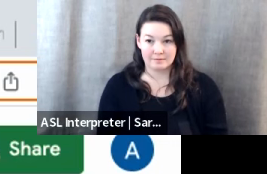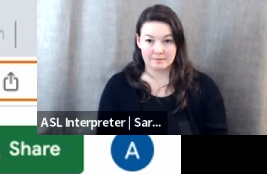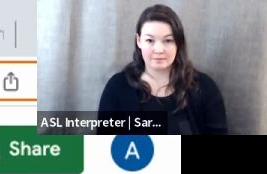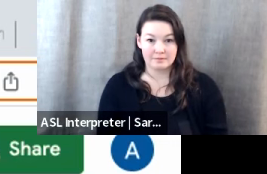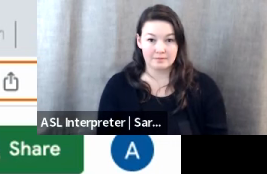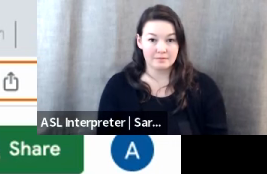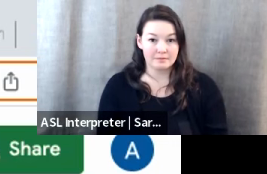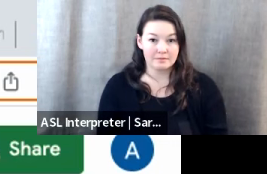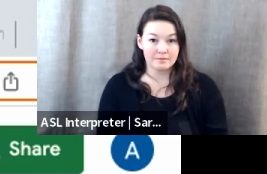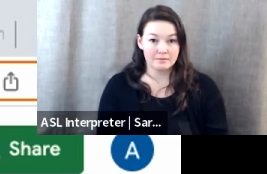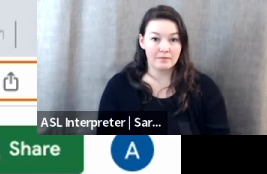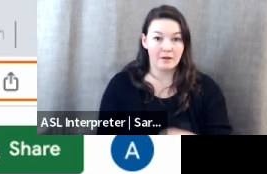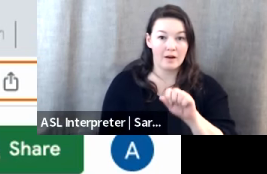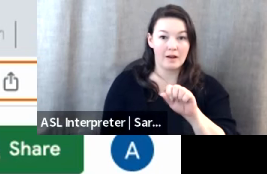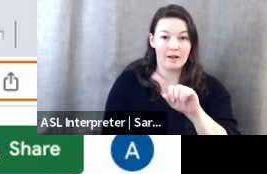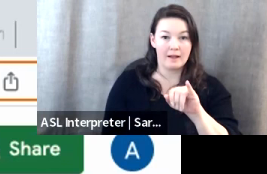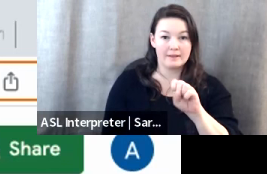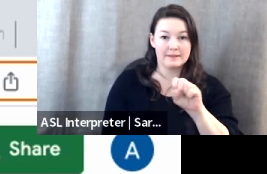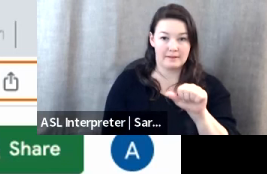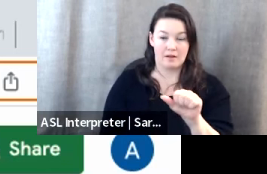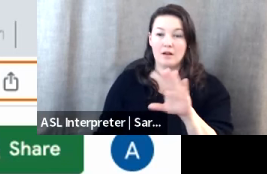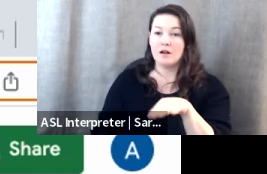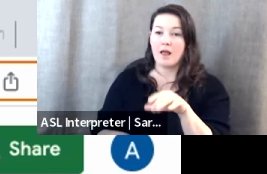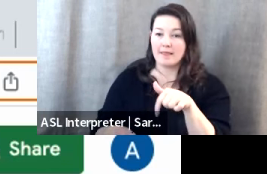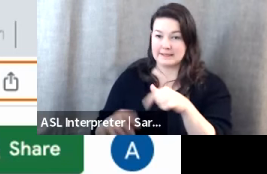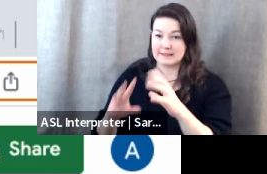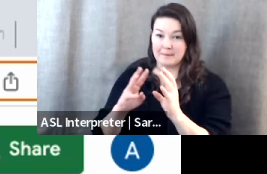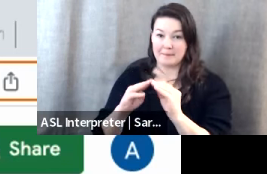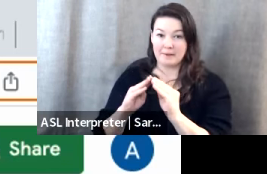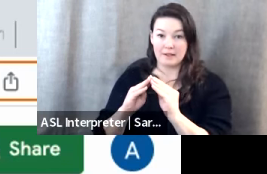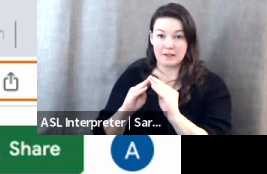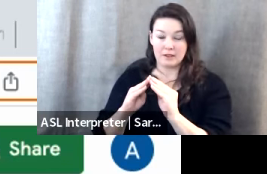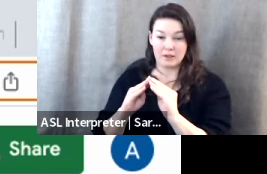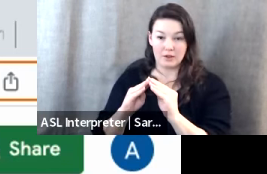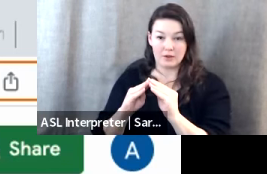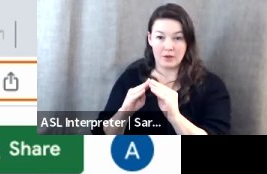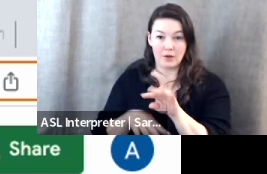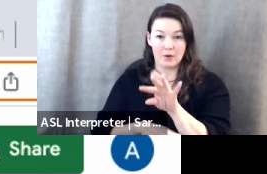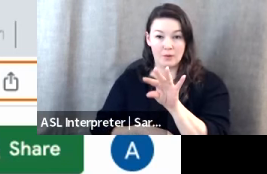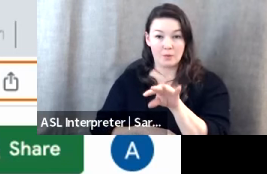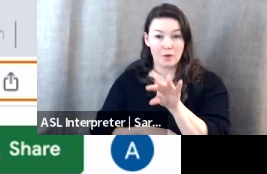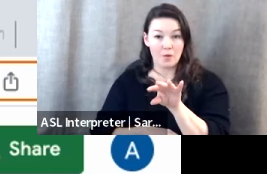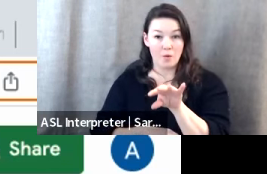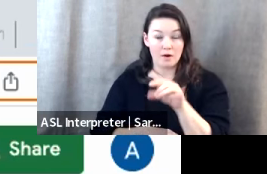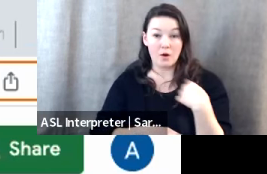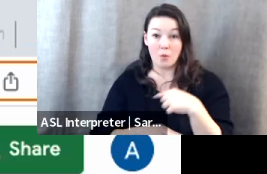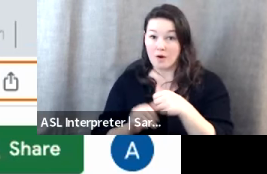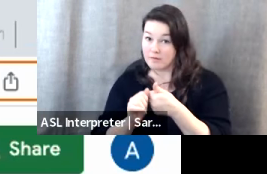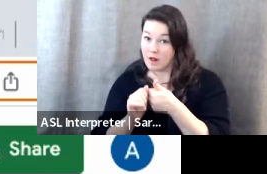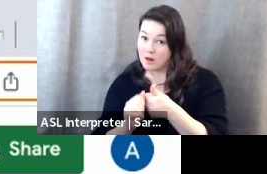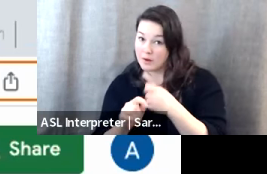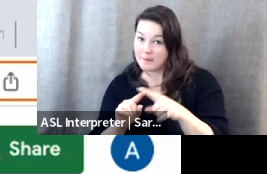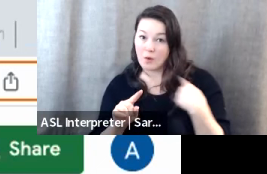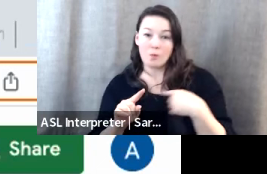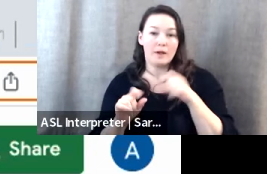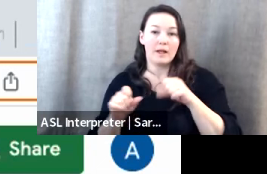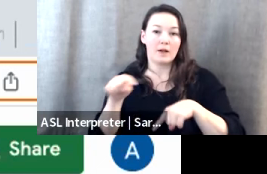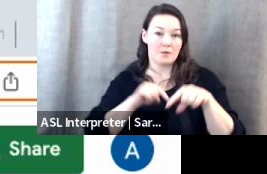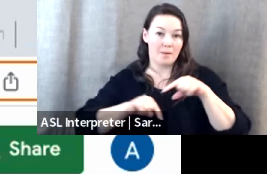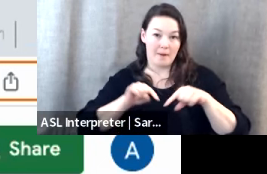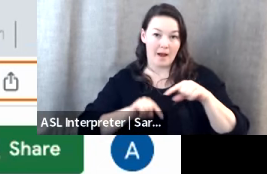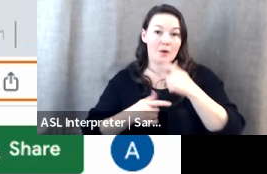Rebecca, the meeting is being recorded. So we're following, but like we can go back and look at the questions